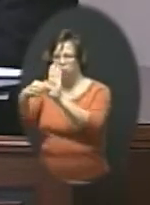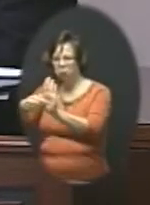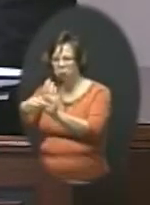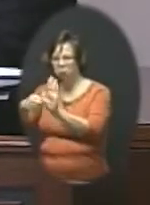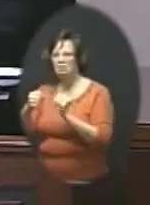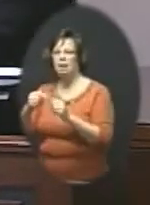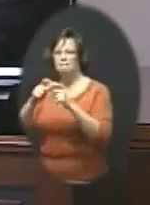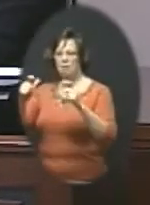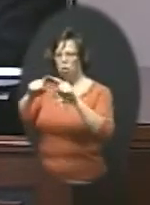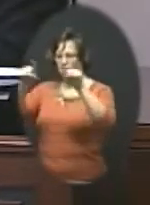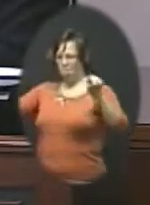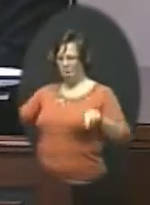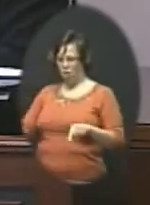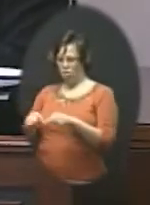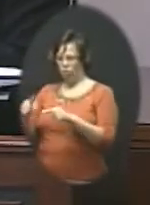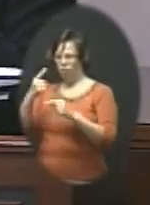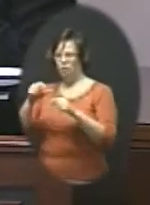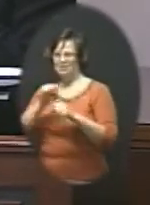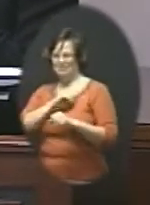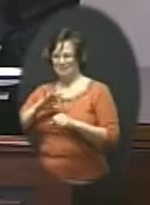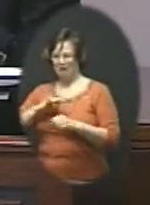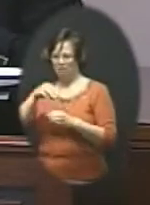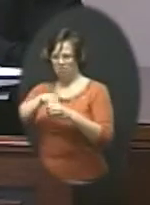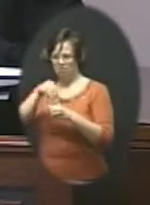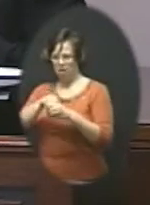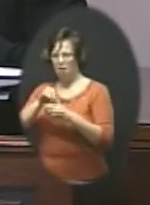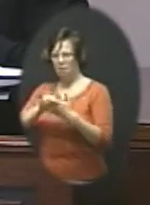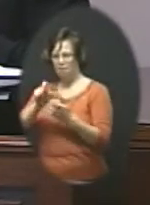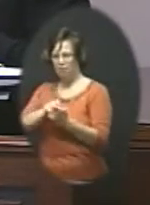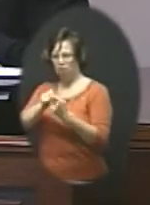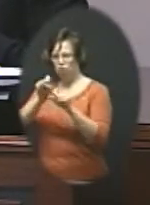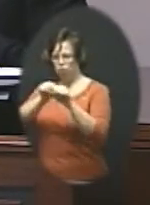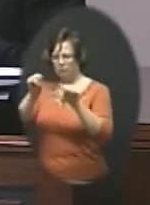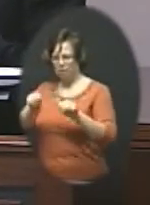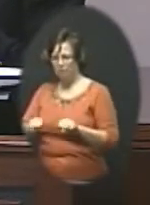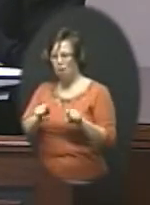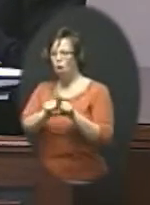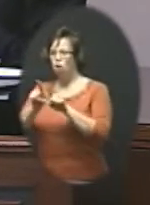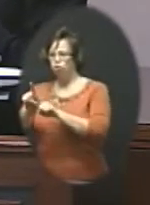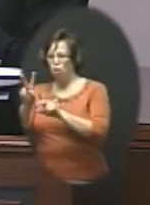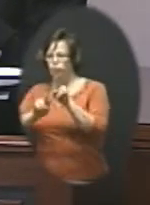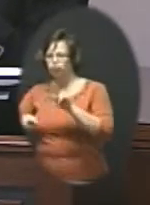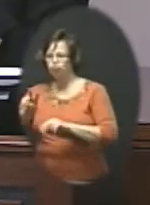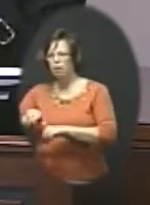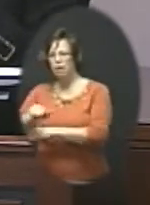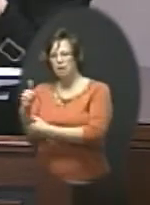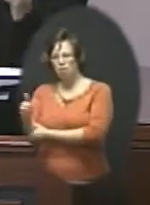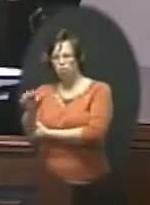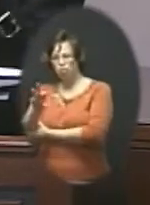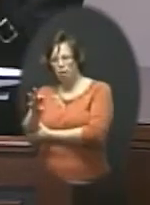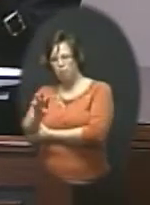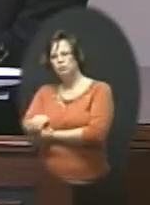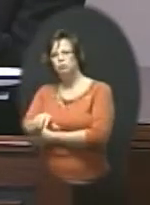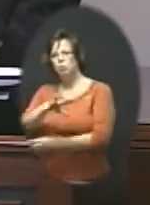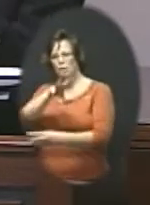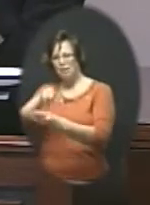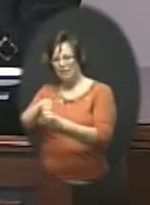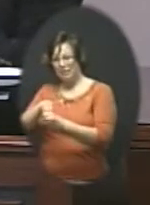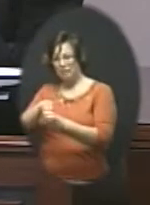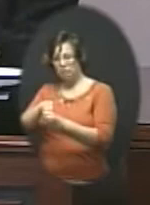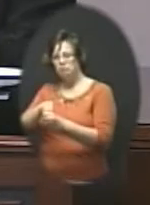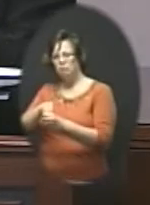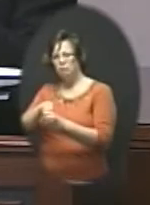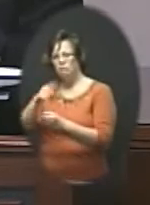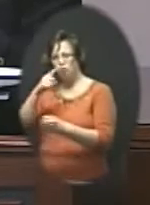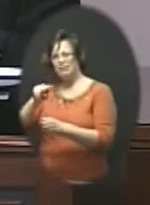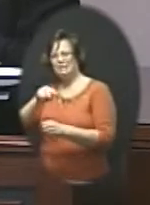bigger monitor for the staff inside, so that particular system. Then we're also looking at another camera somewhere inside for a second